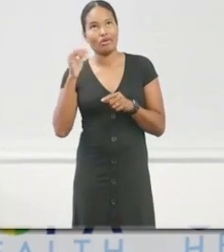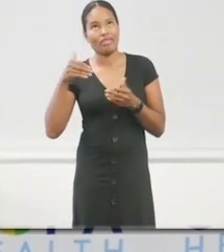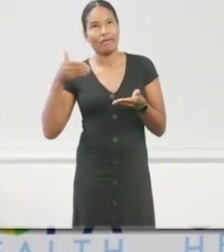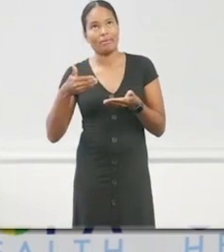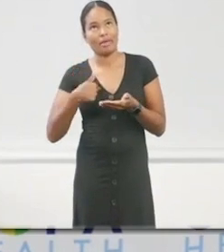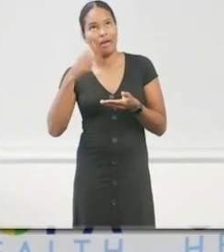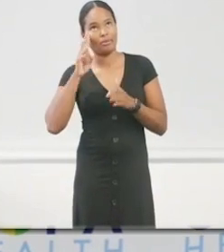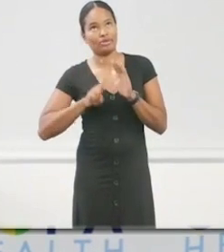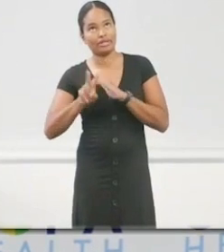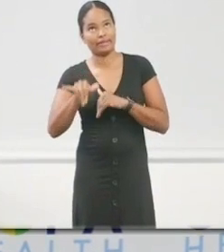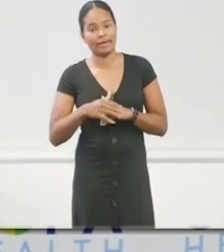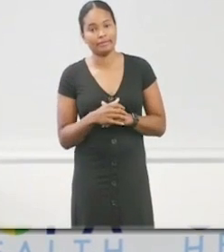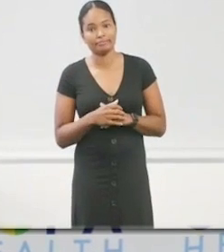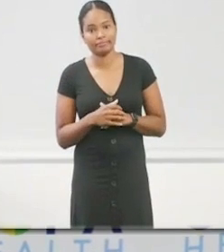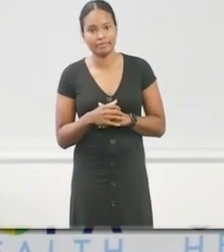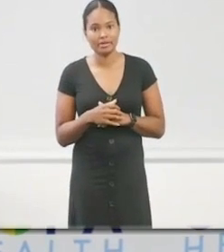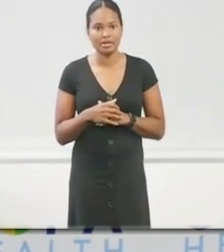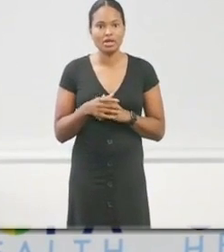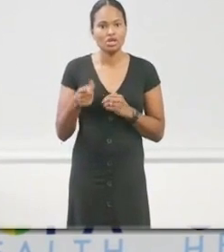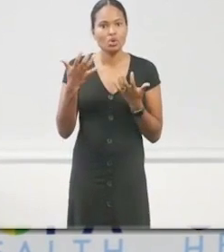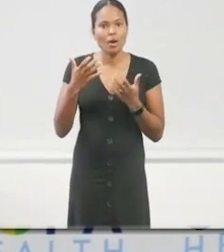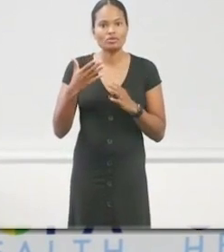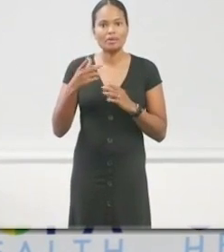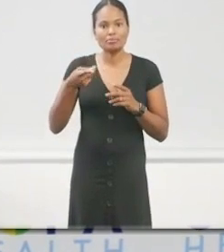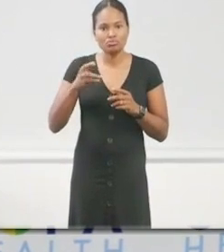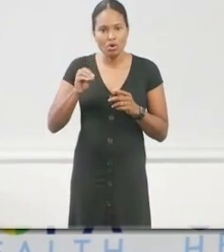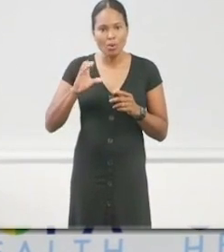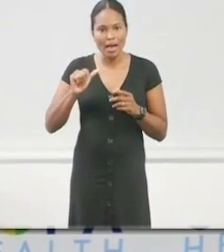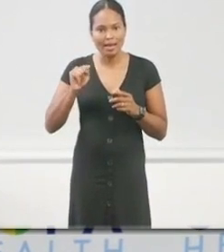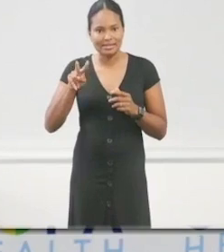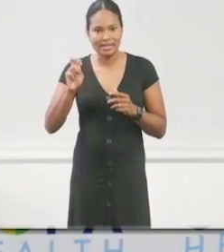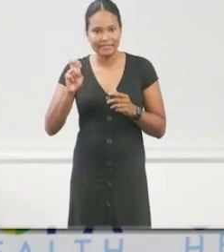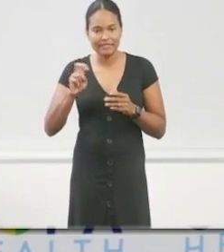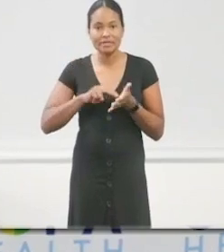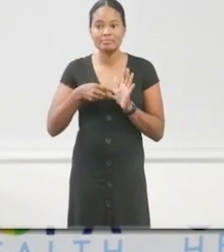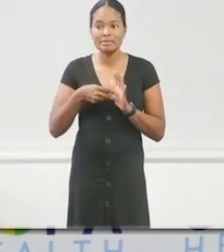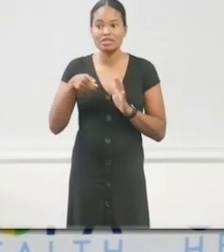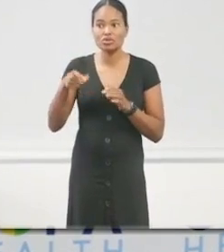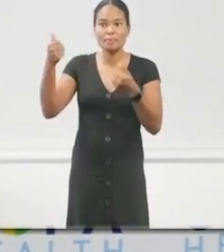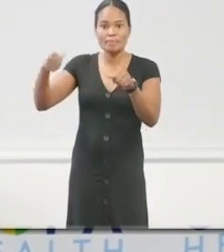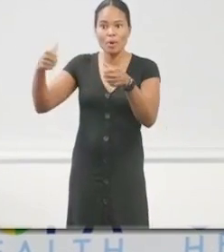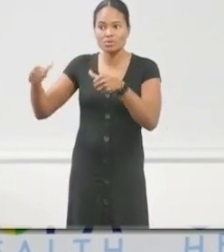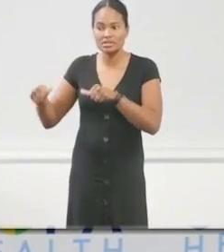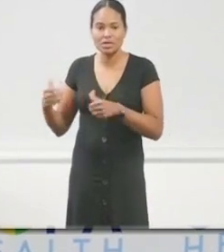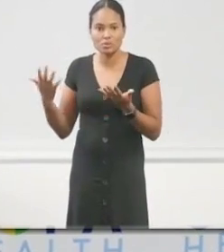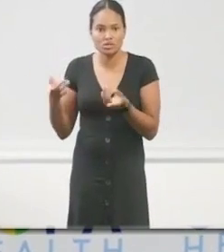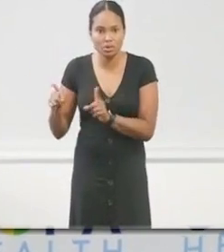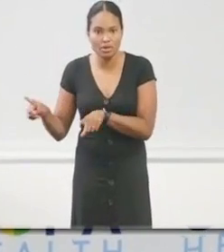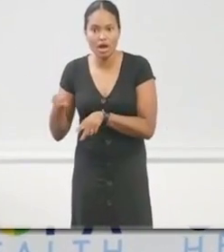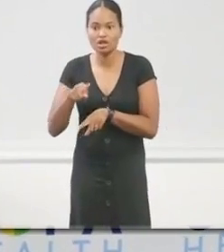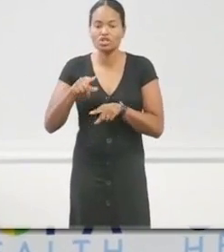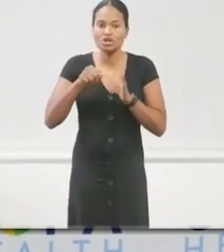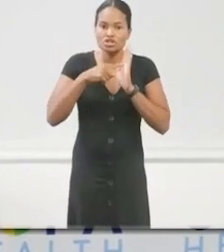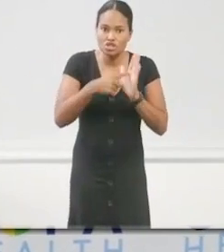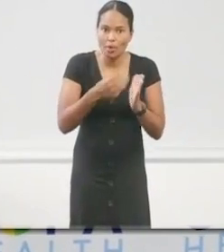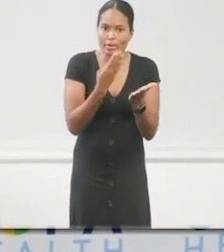You want to be proactive there, where you're out there posting things that show that you're doing these exercises.